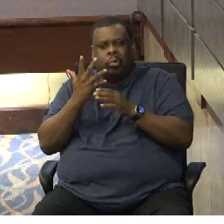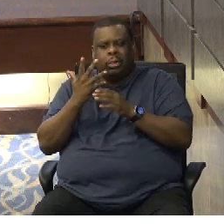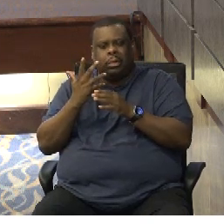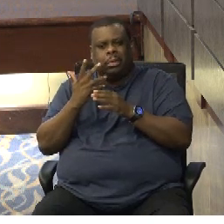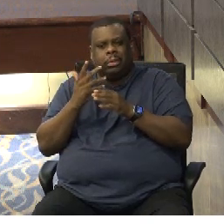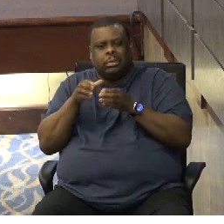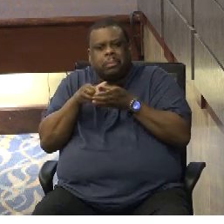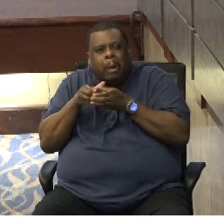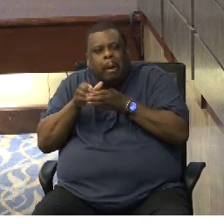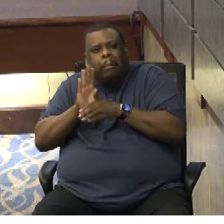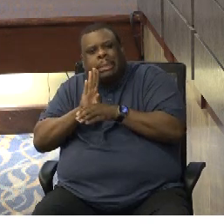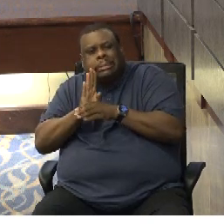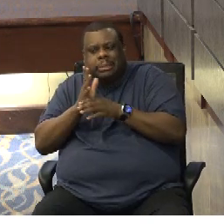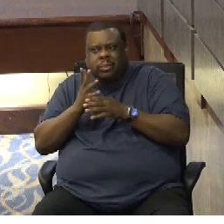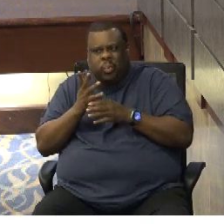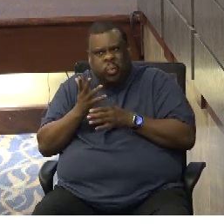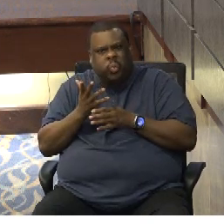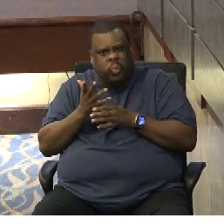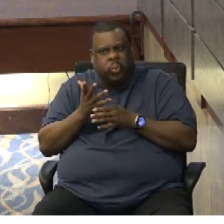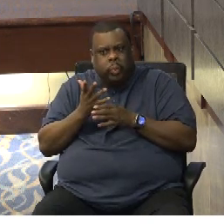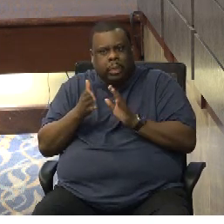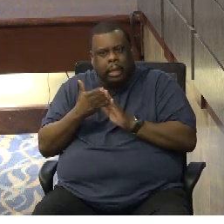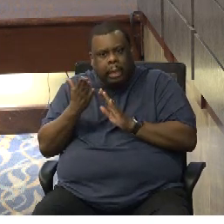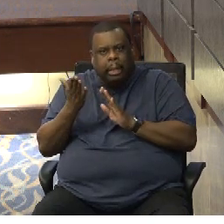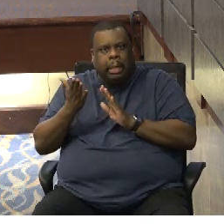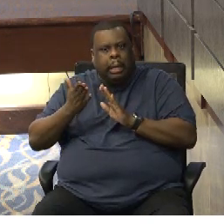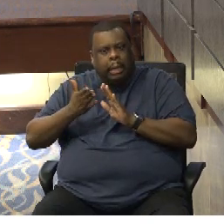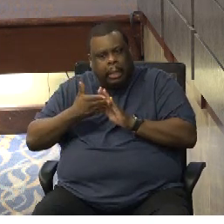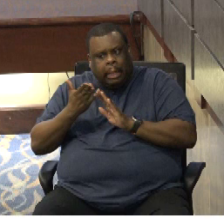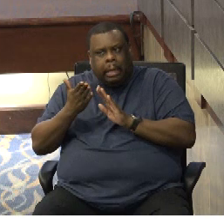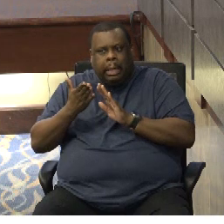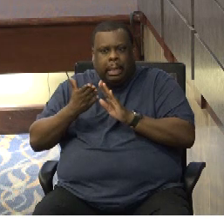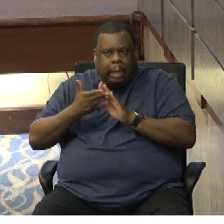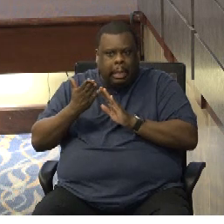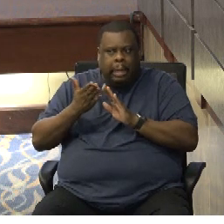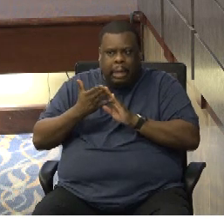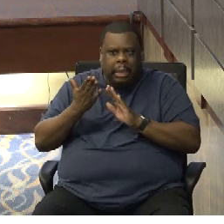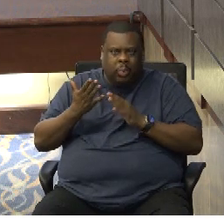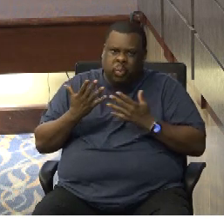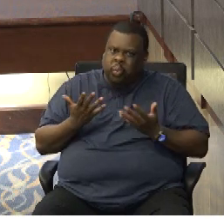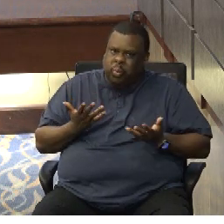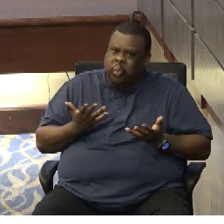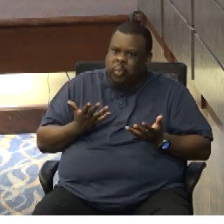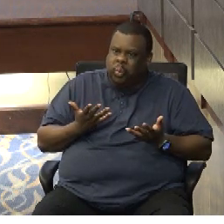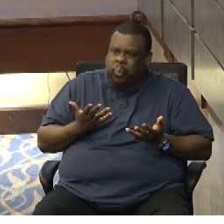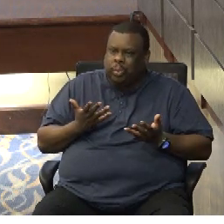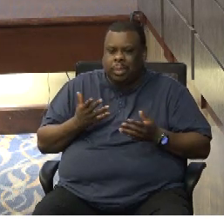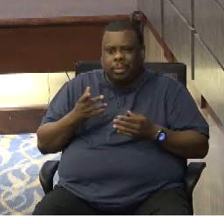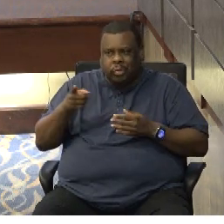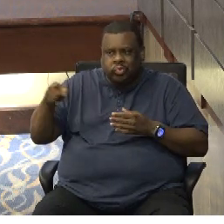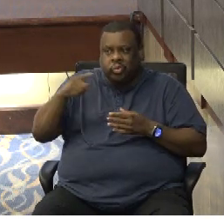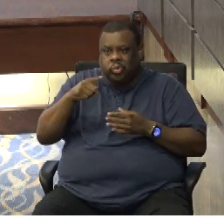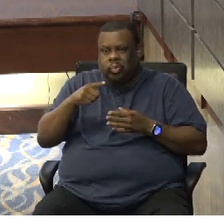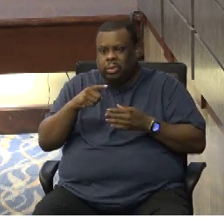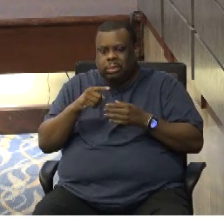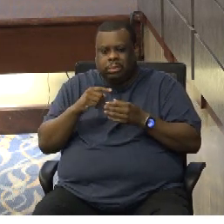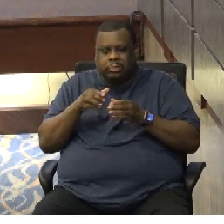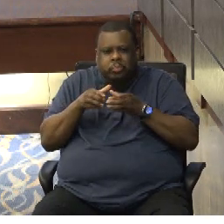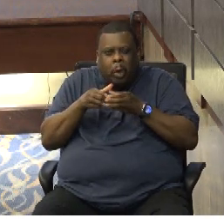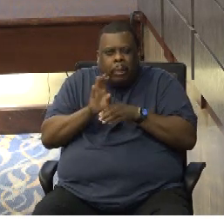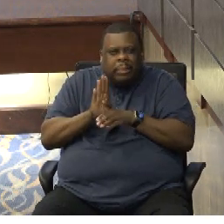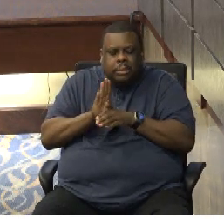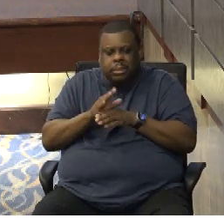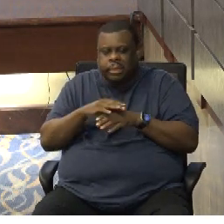small business entities that are necessary for our community to sustain, but that we were able to do